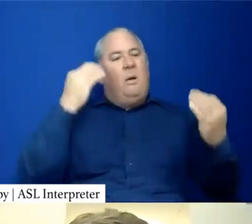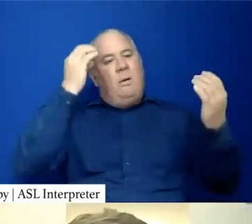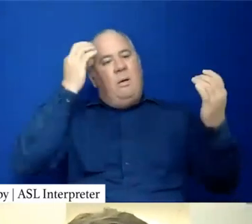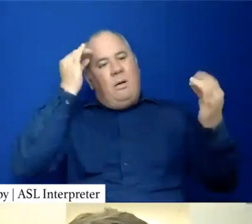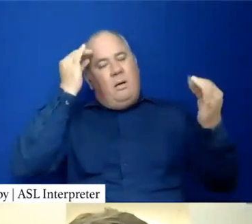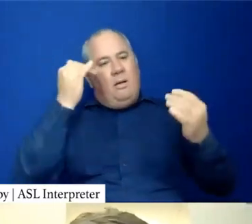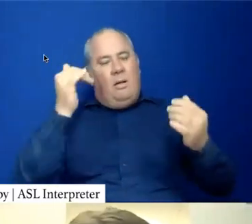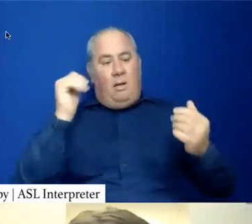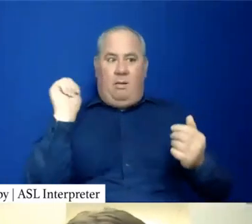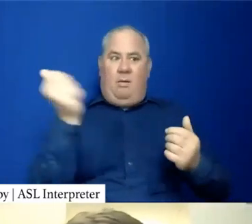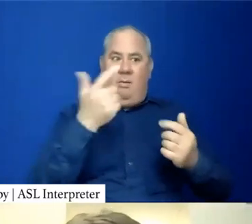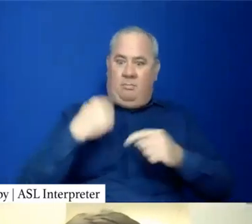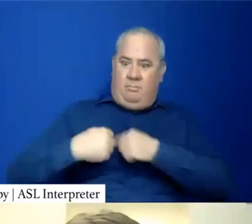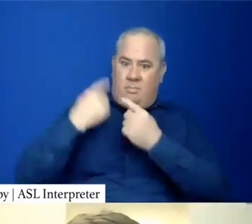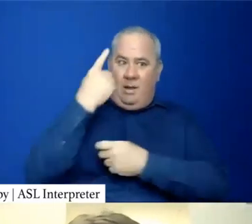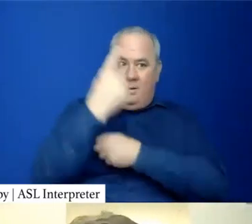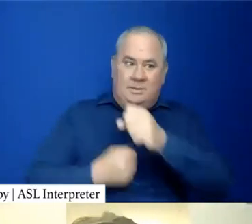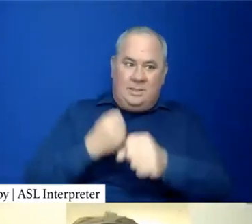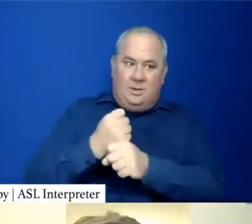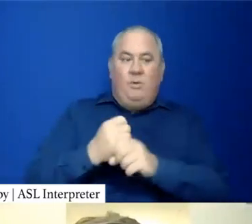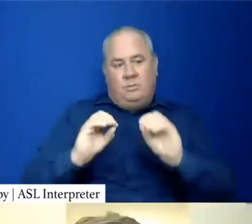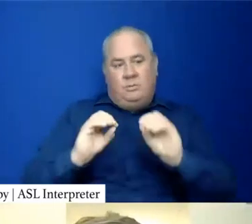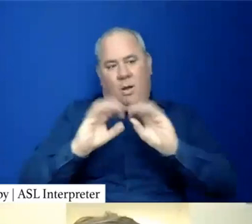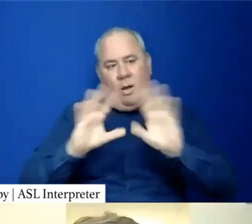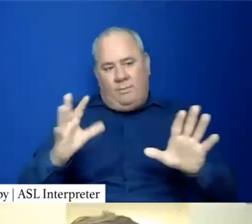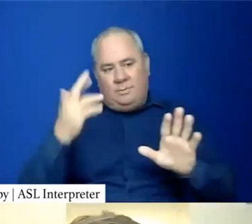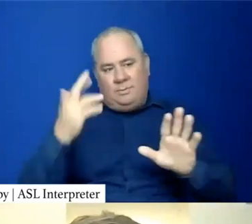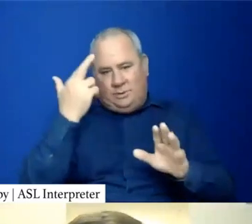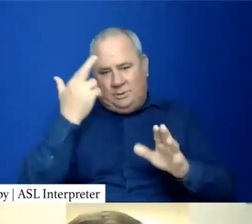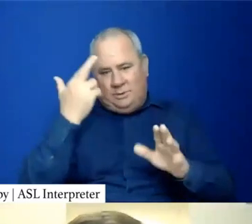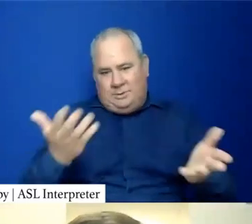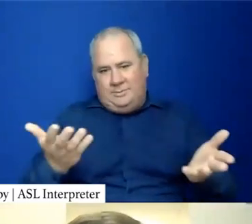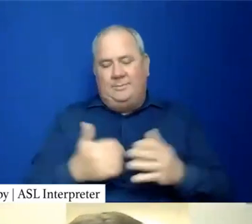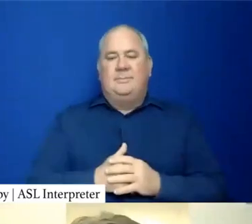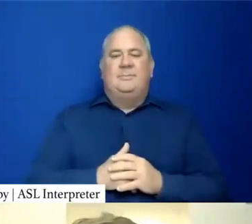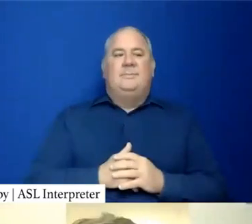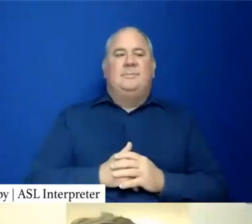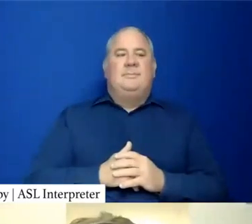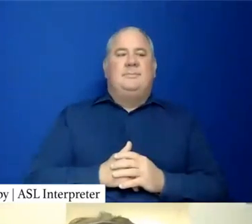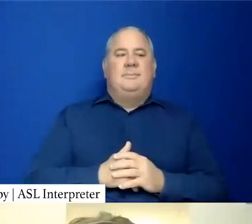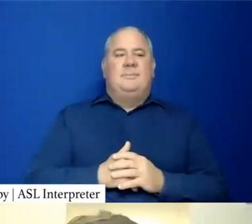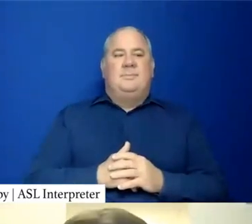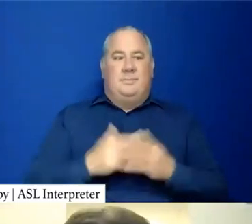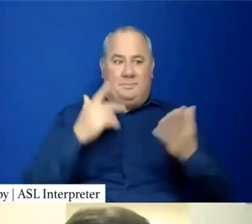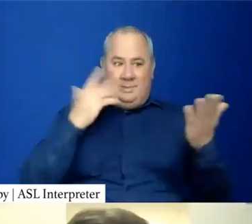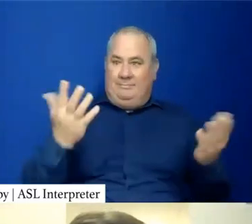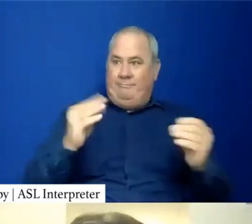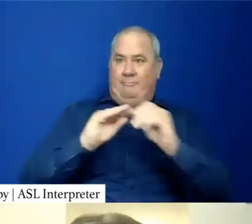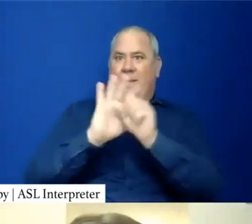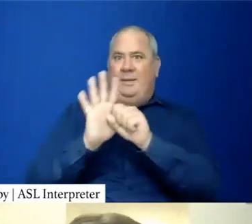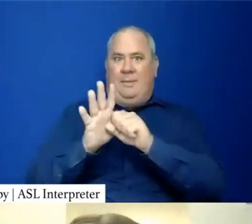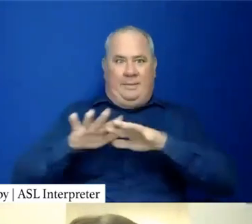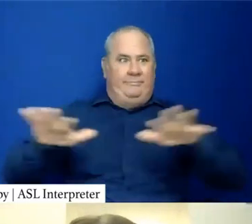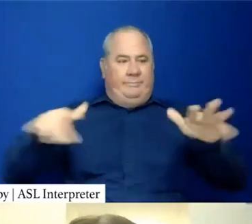for really obvious reasons, right? Like, there's a whole global pandemic. And the first time anyone knows